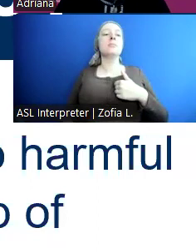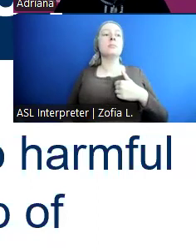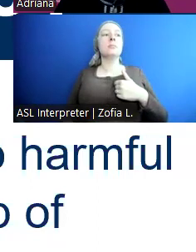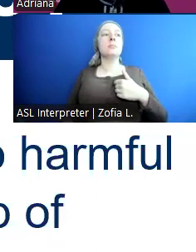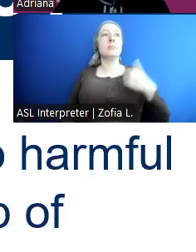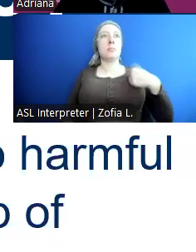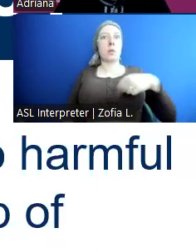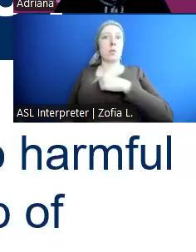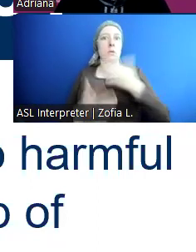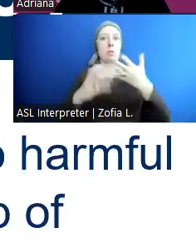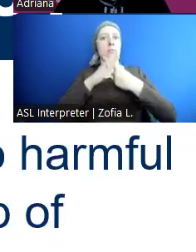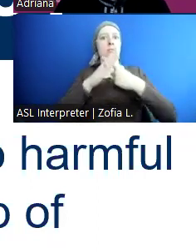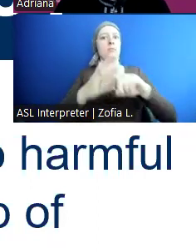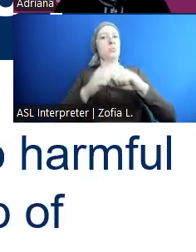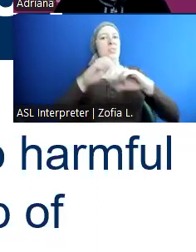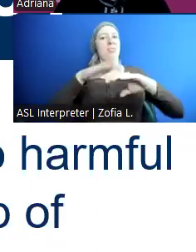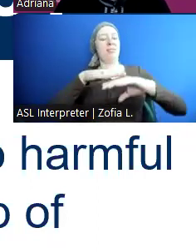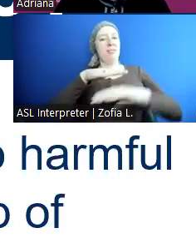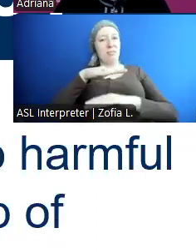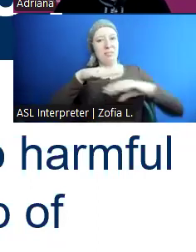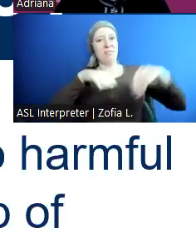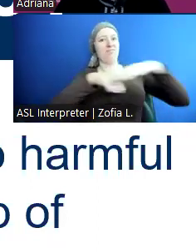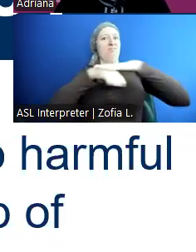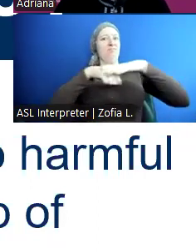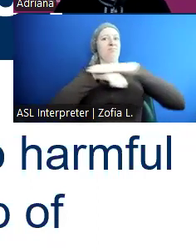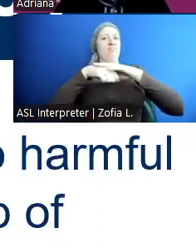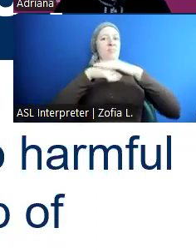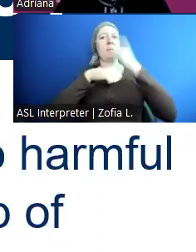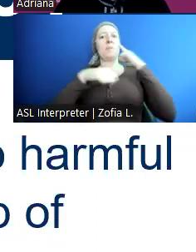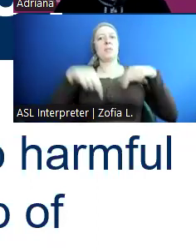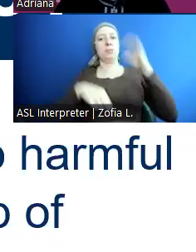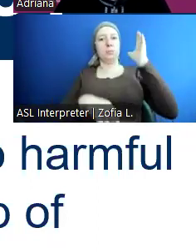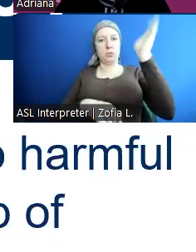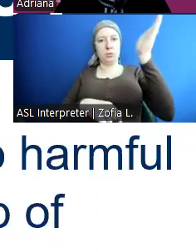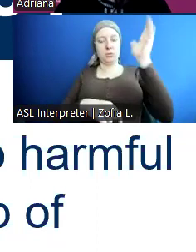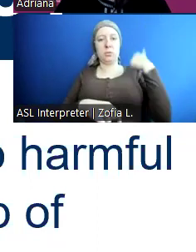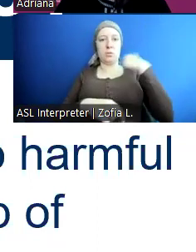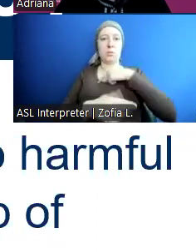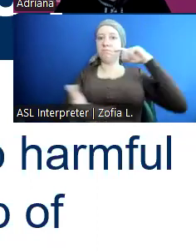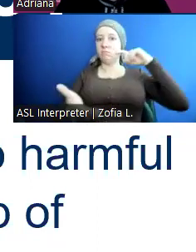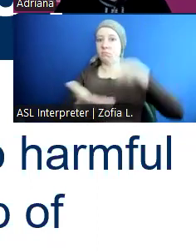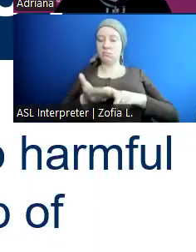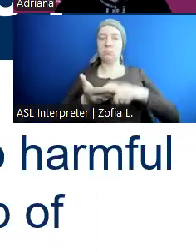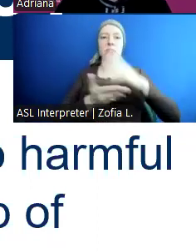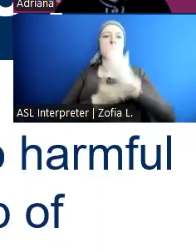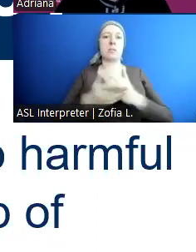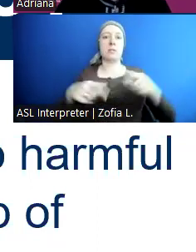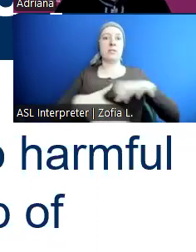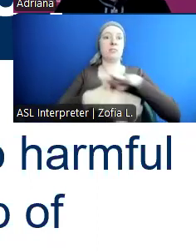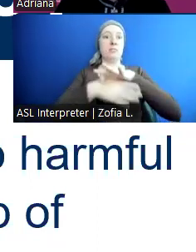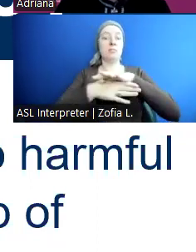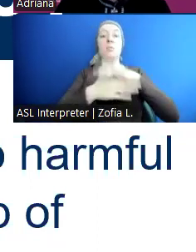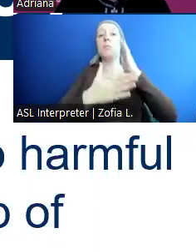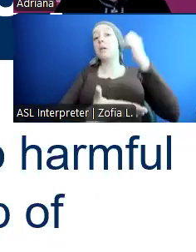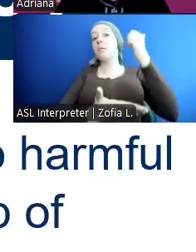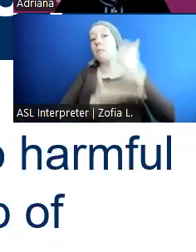we wanted to start with some of the very basics for the presentation. We recognize that some of this may be a helpful refresher